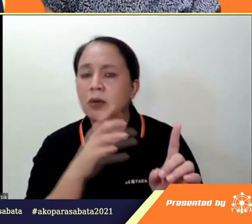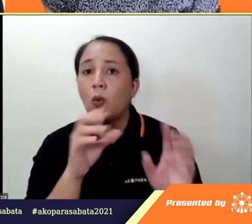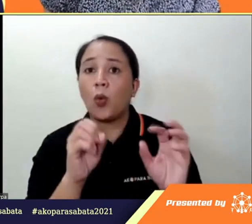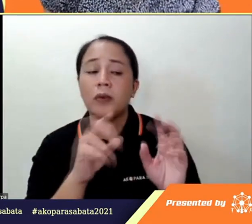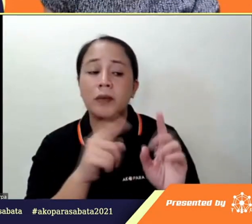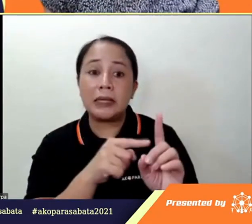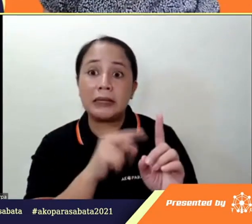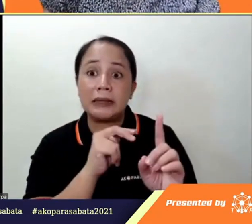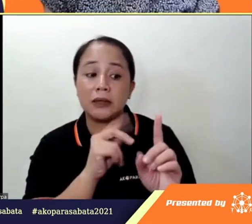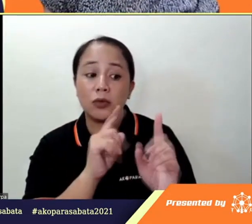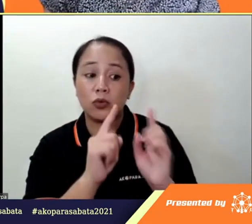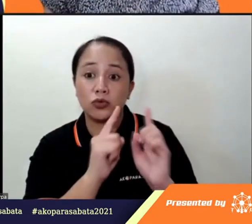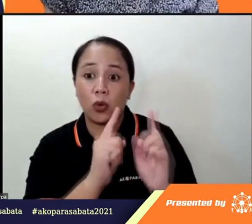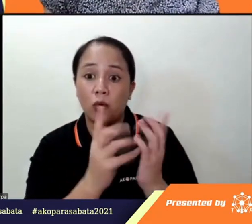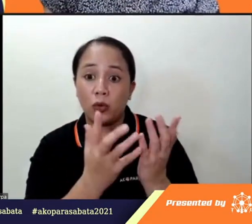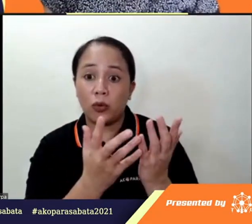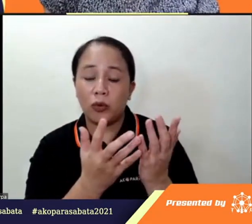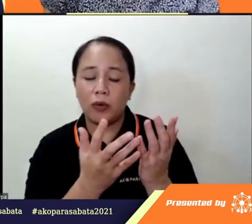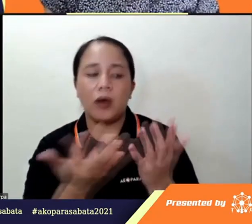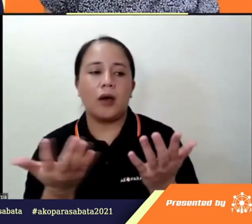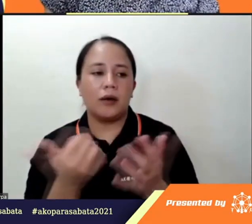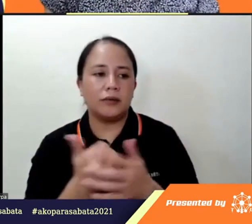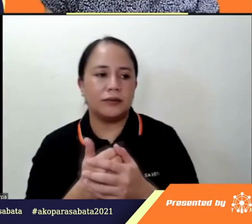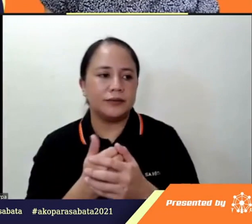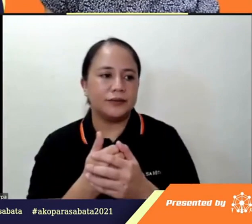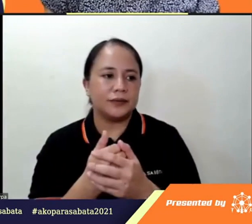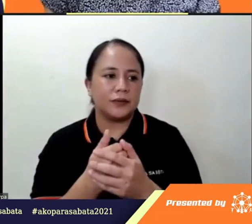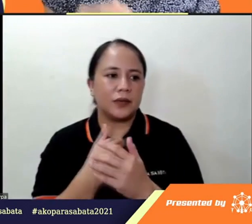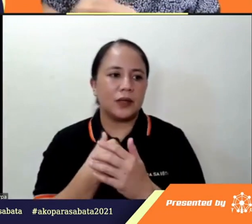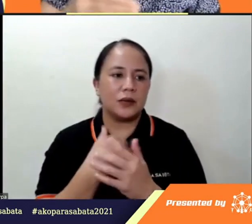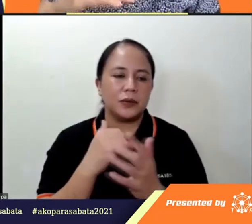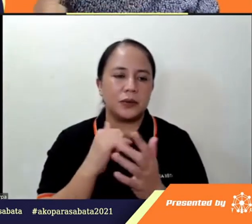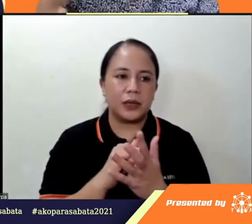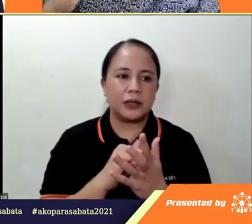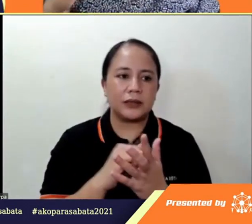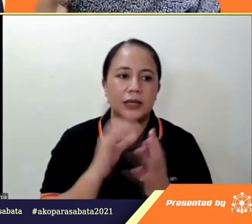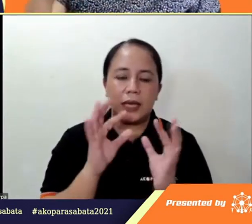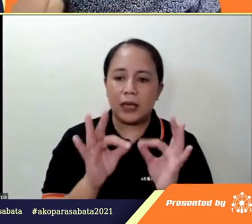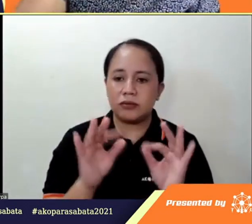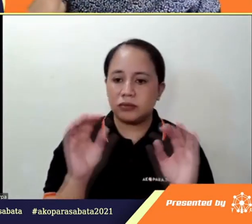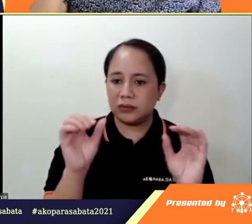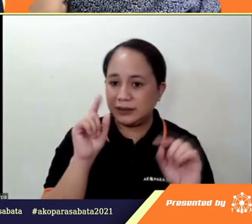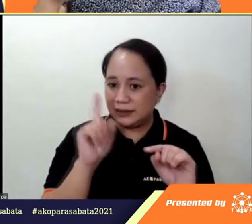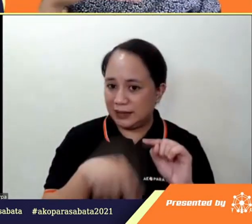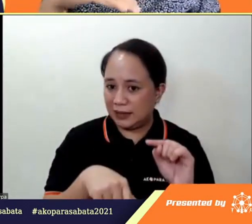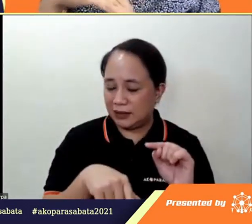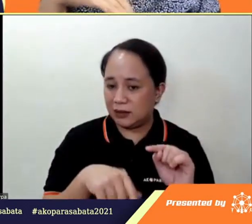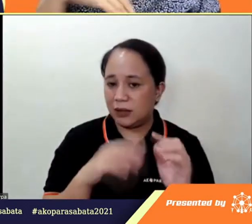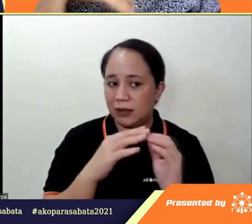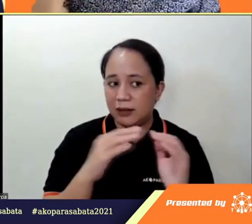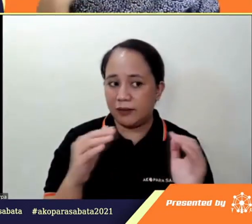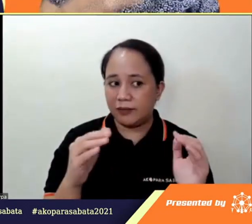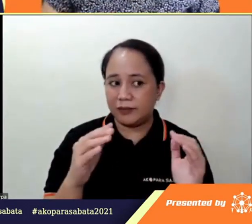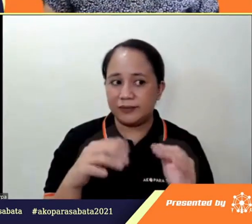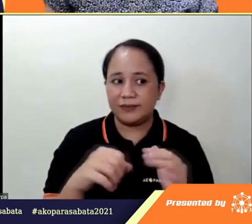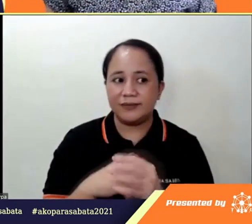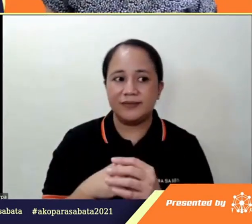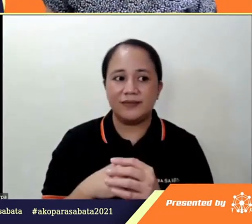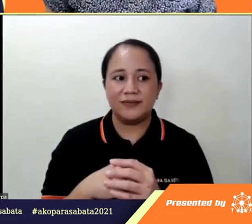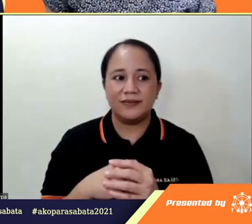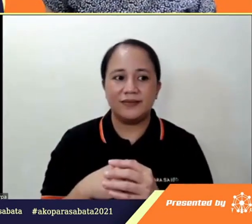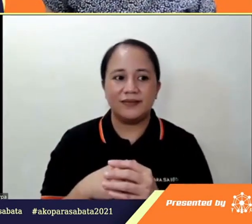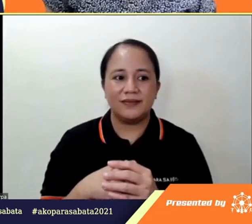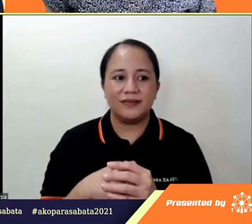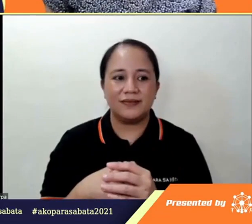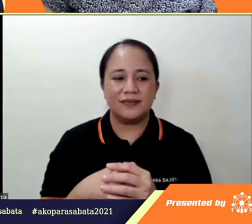kausap, di ba? Yeah. Yung ganon. And kapag hindi na kaya sa level ng pagkausap, consult an